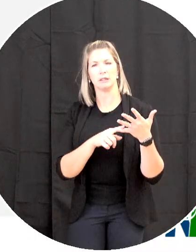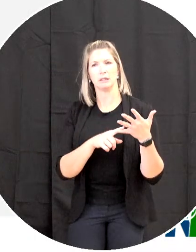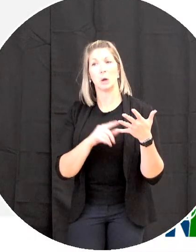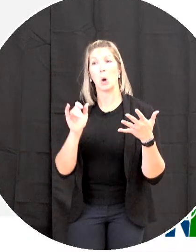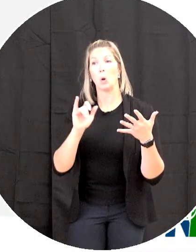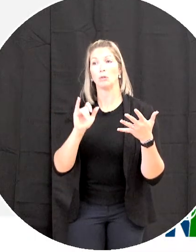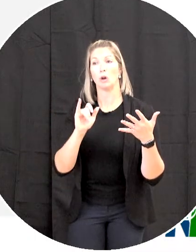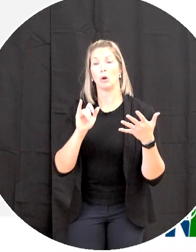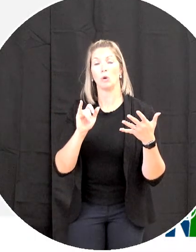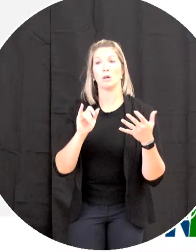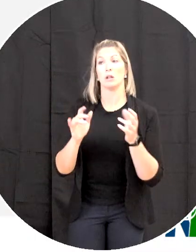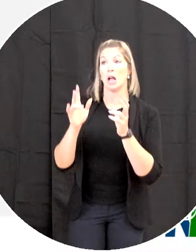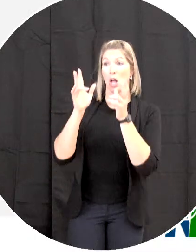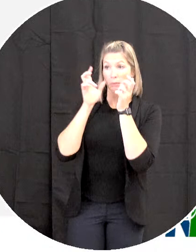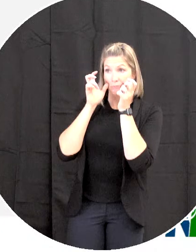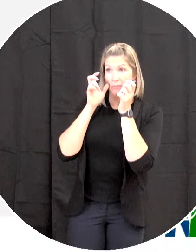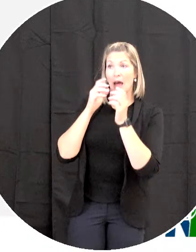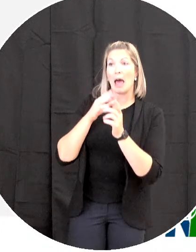responsive teaching and learning.